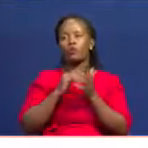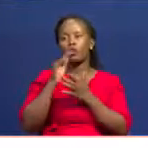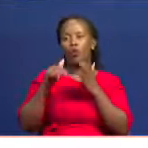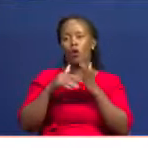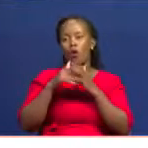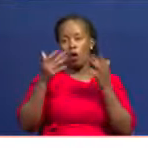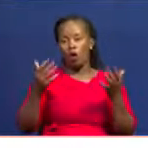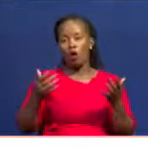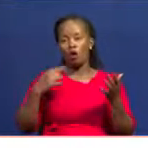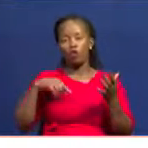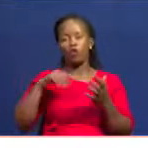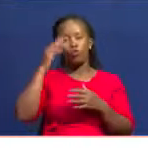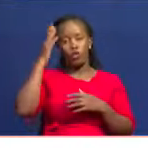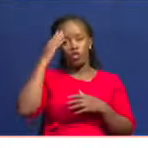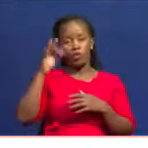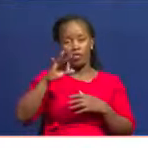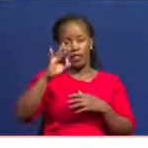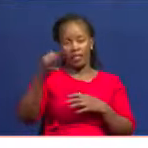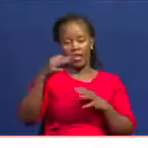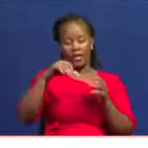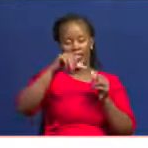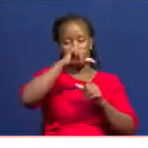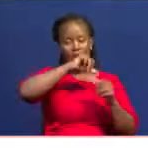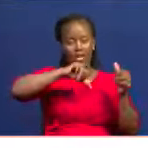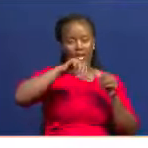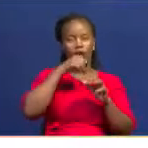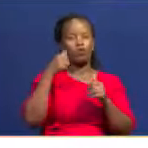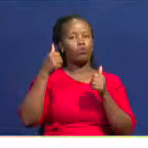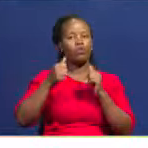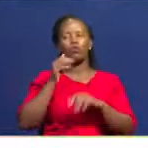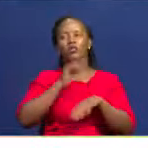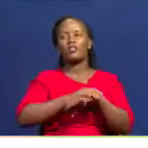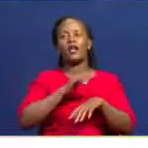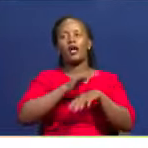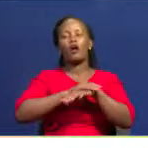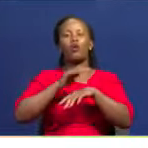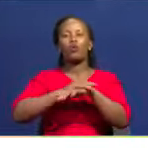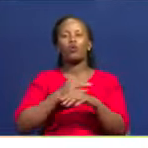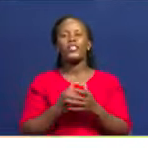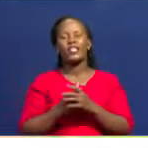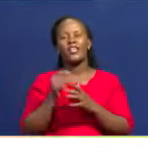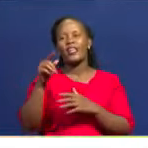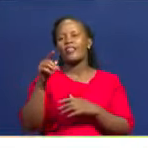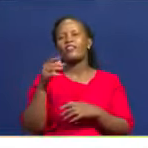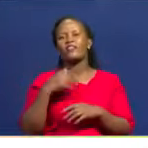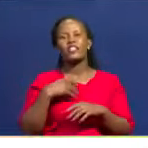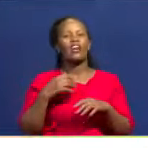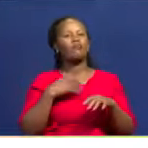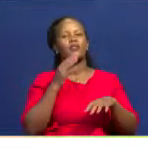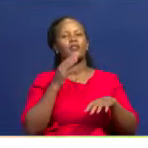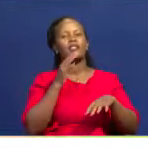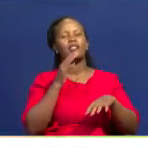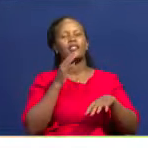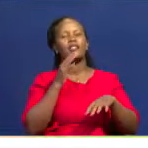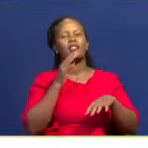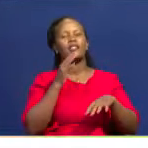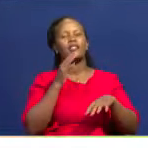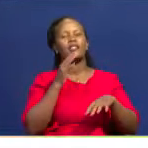definitely third place, second place, or the first place is good to us. For the season, it's been a good season. The young boys are